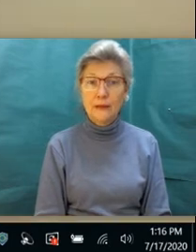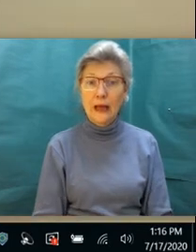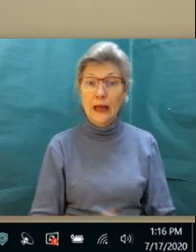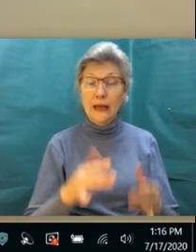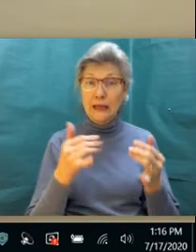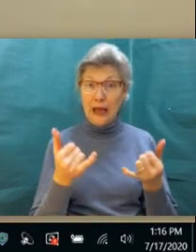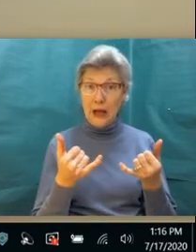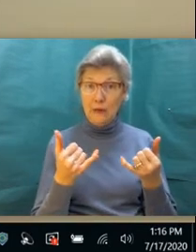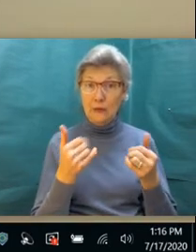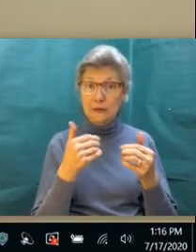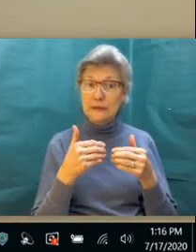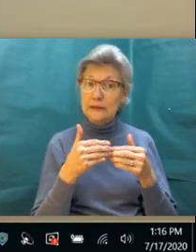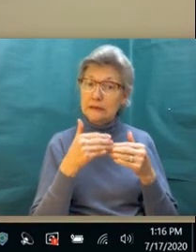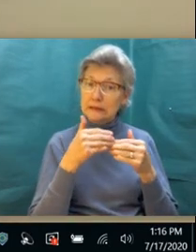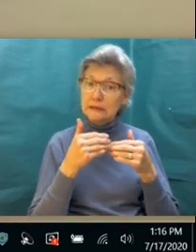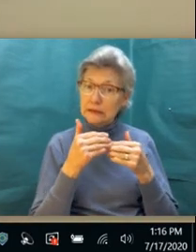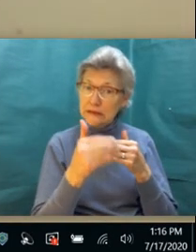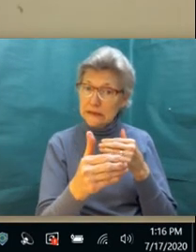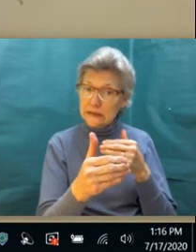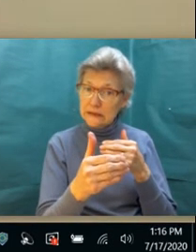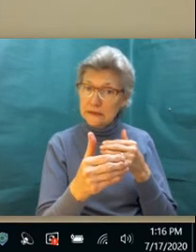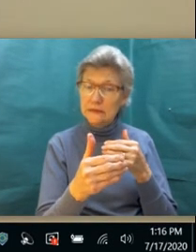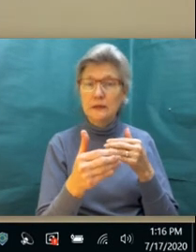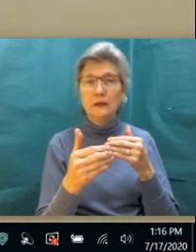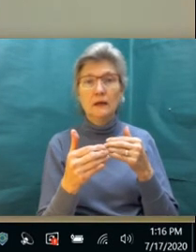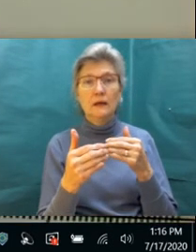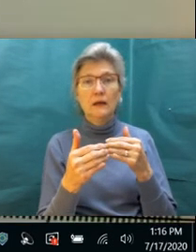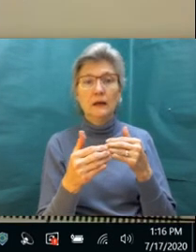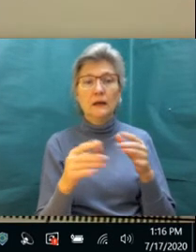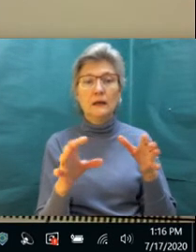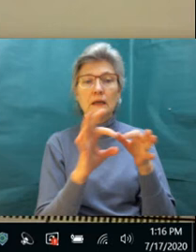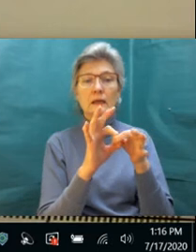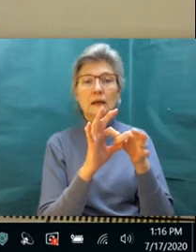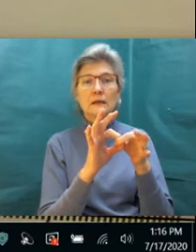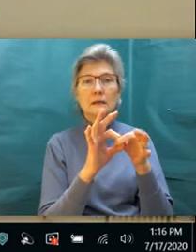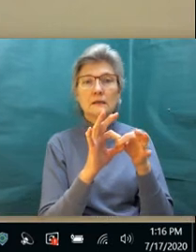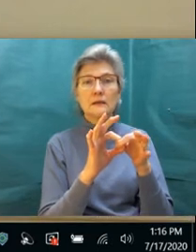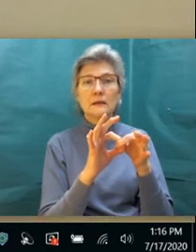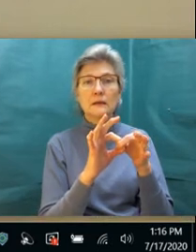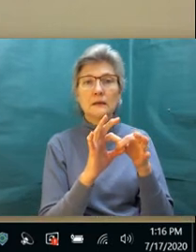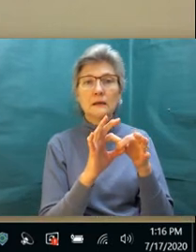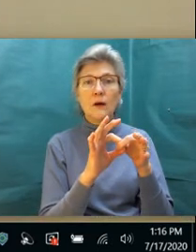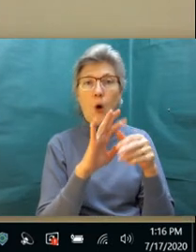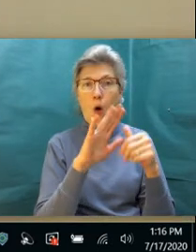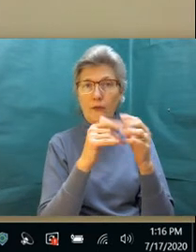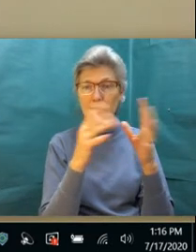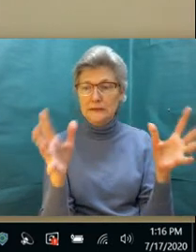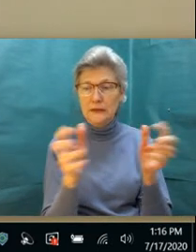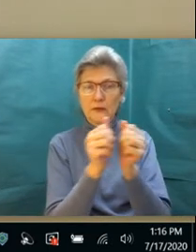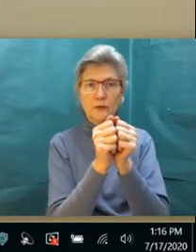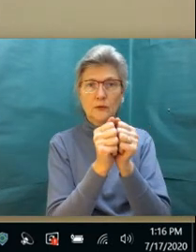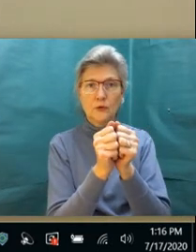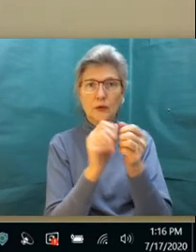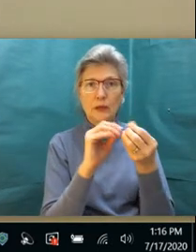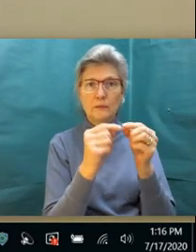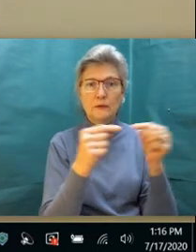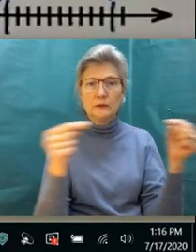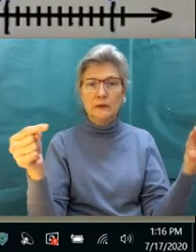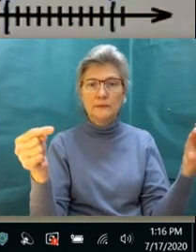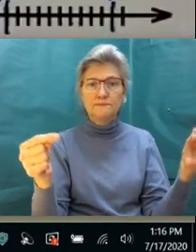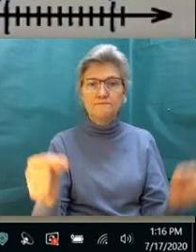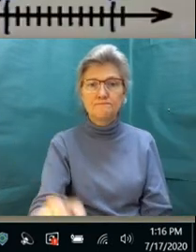Now, let's take this a step further and connect all of this to a number line.